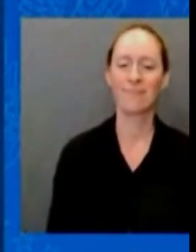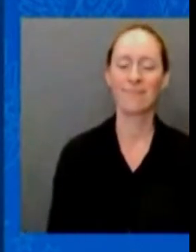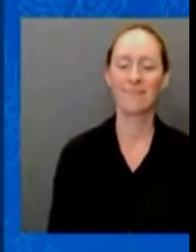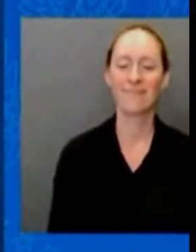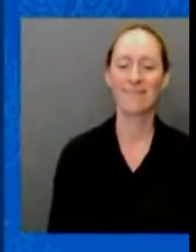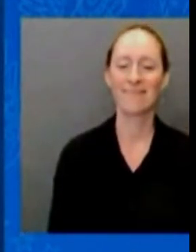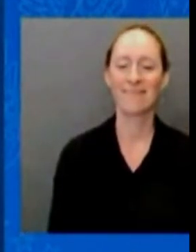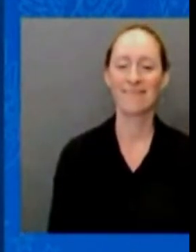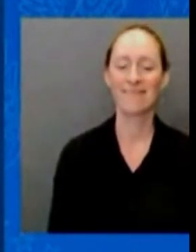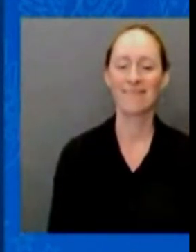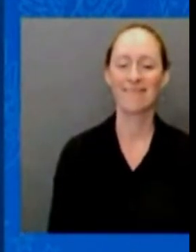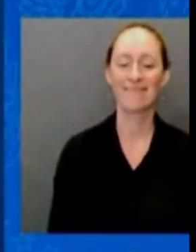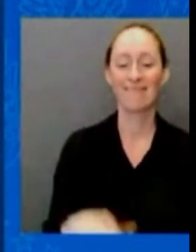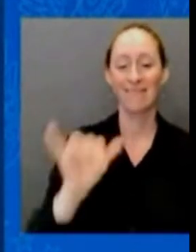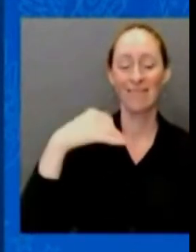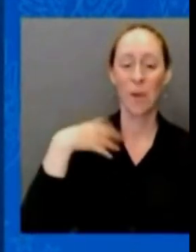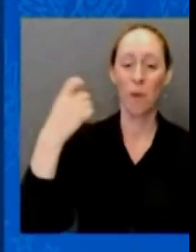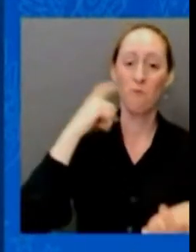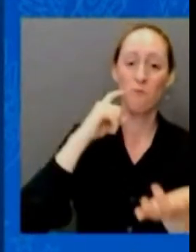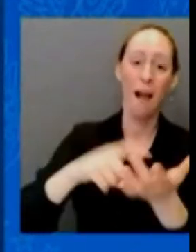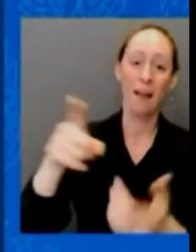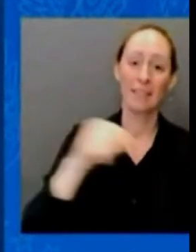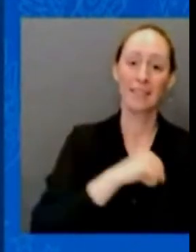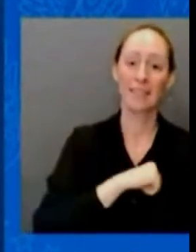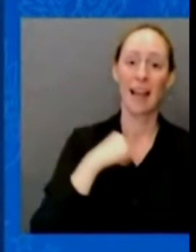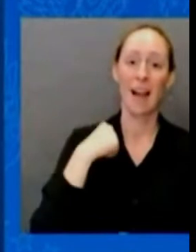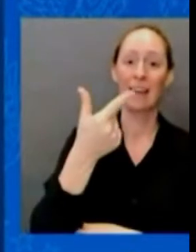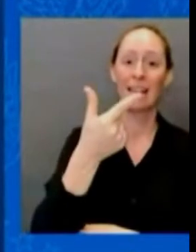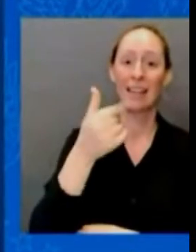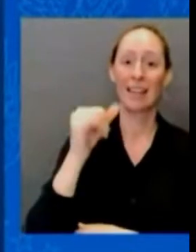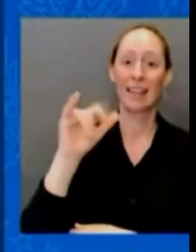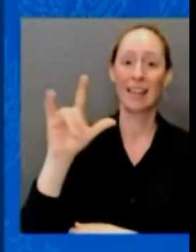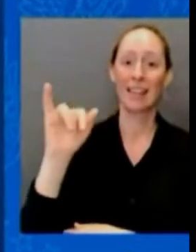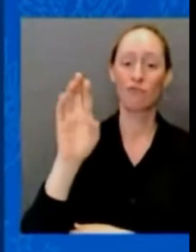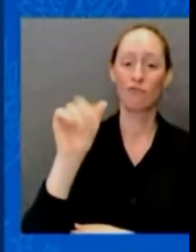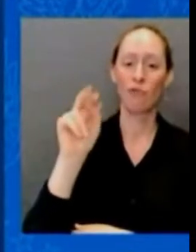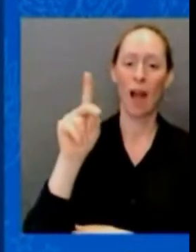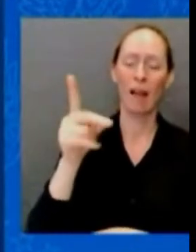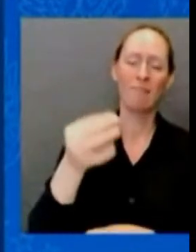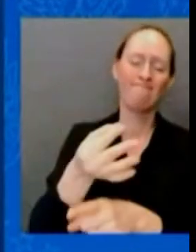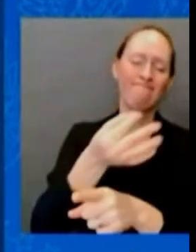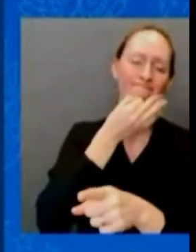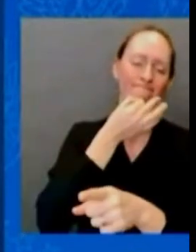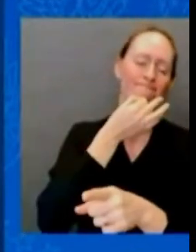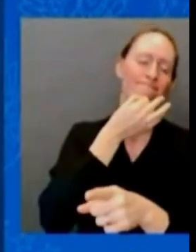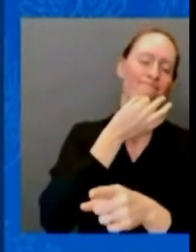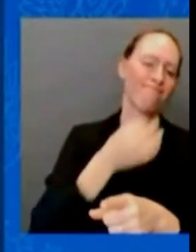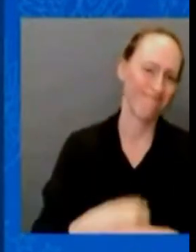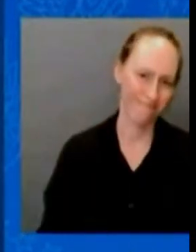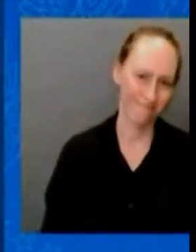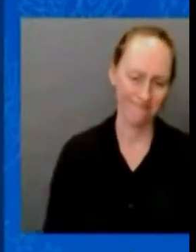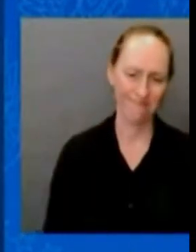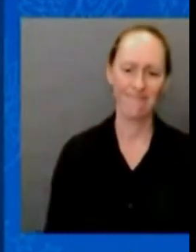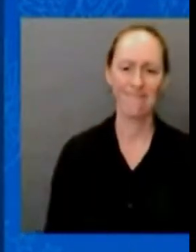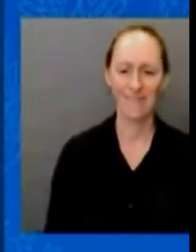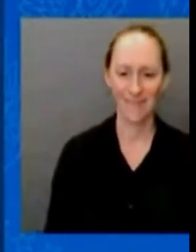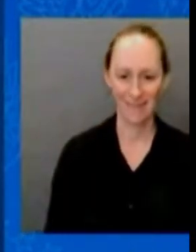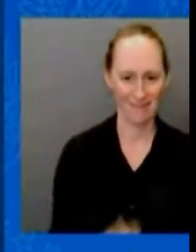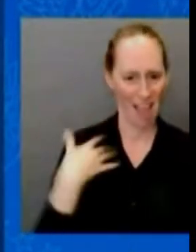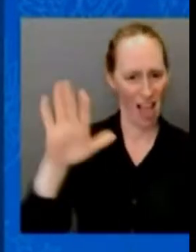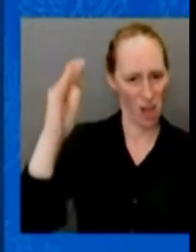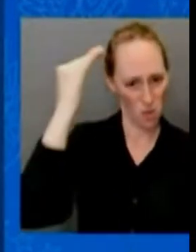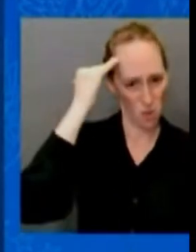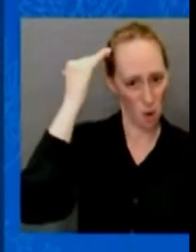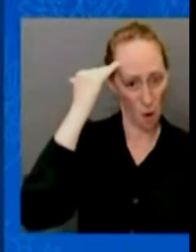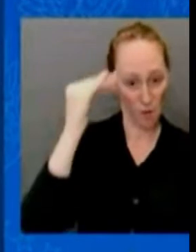I learned a long time ago, when Kirsten calls and asks something, just say yes. Just do it